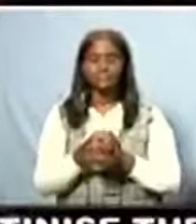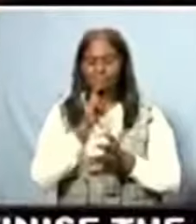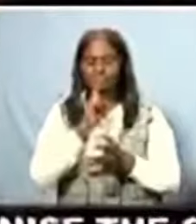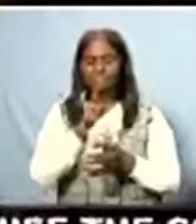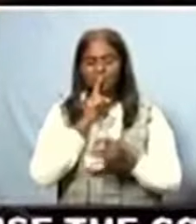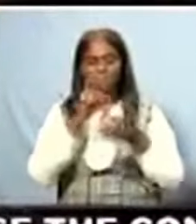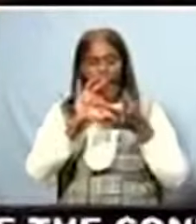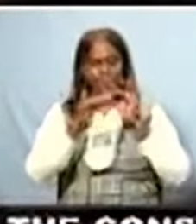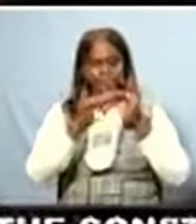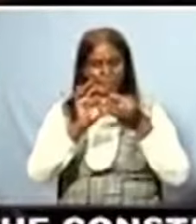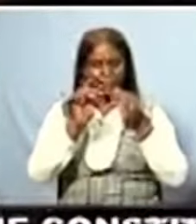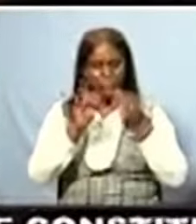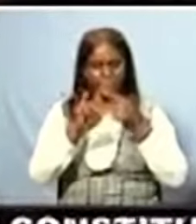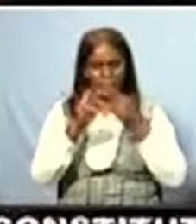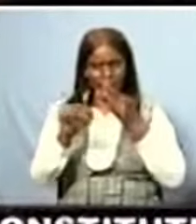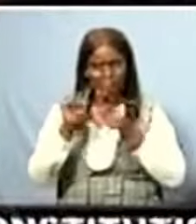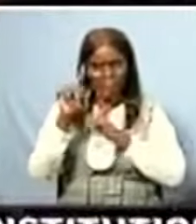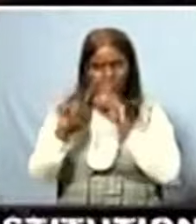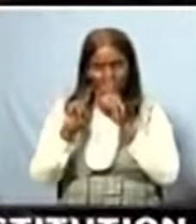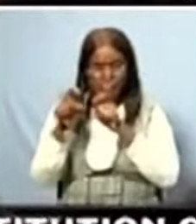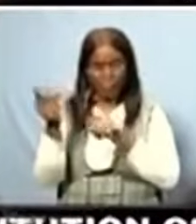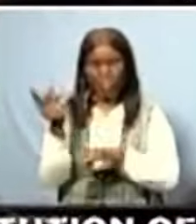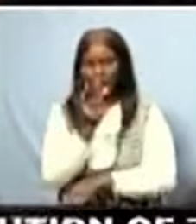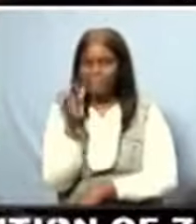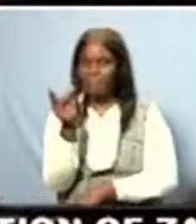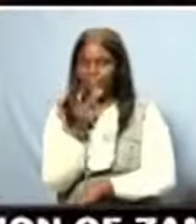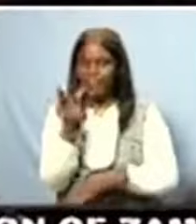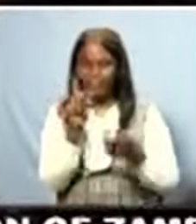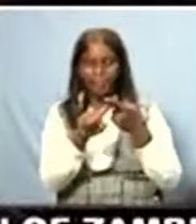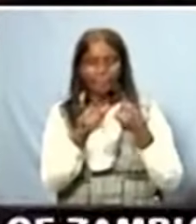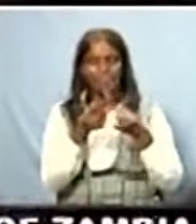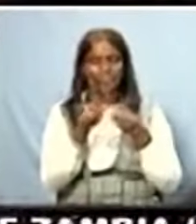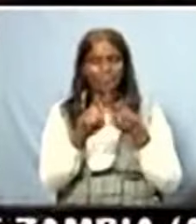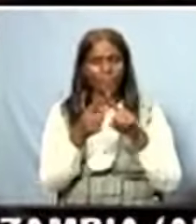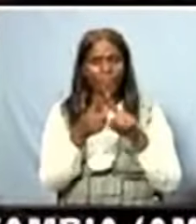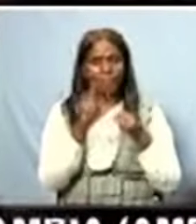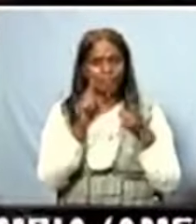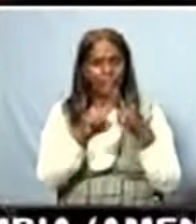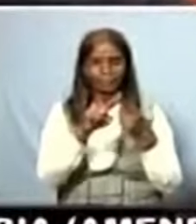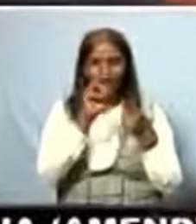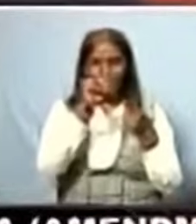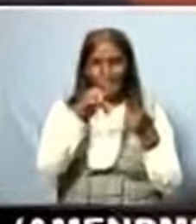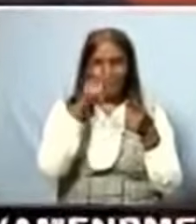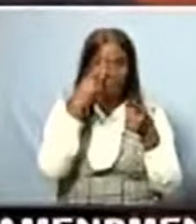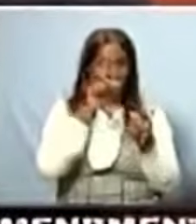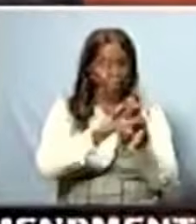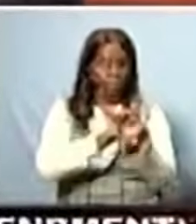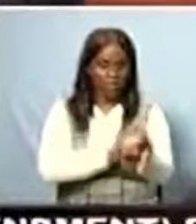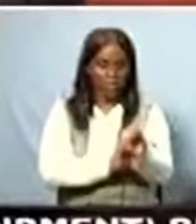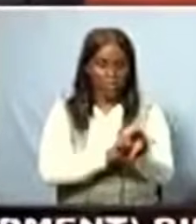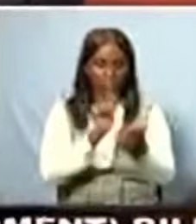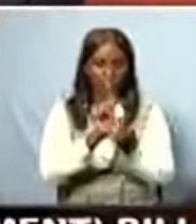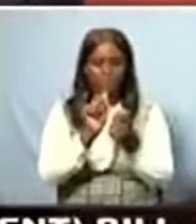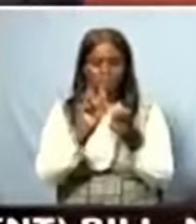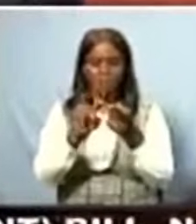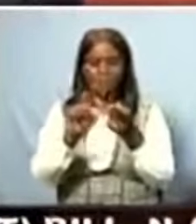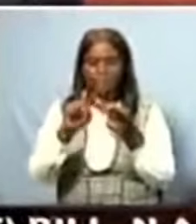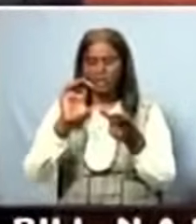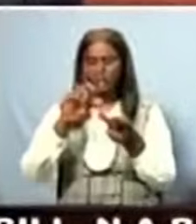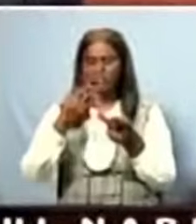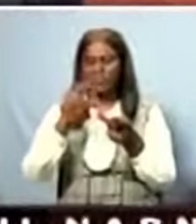connected to the questions by the two colleagues, Honorable MP for Kasama and for